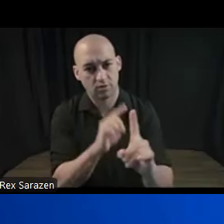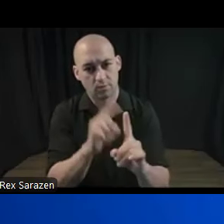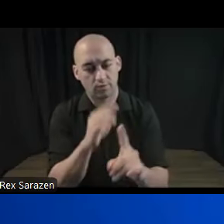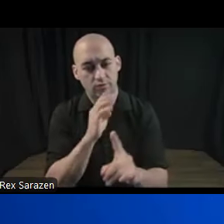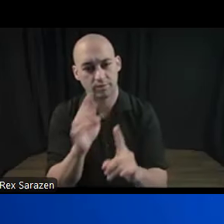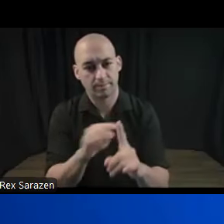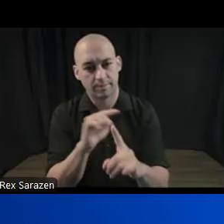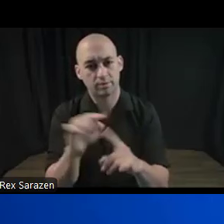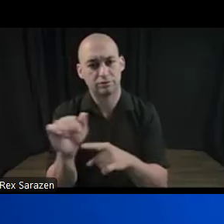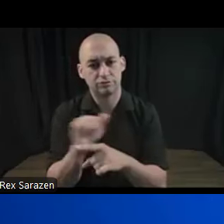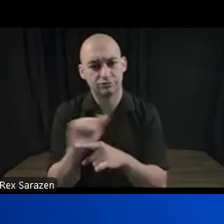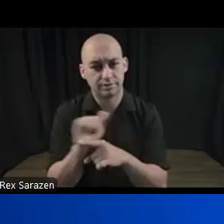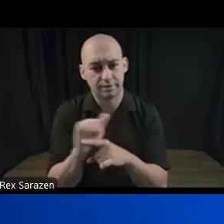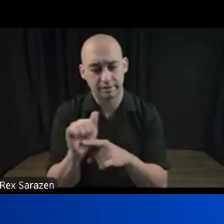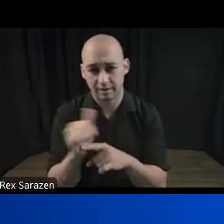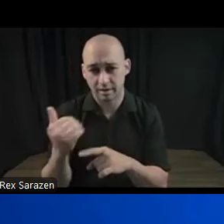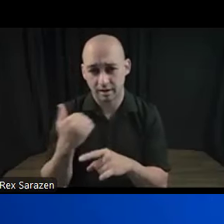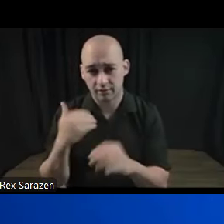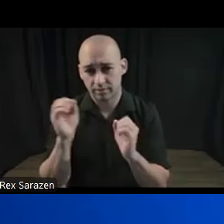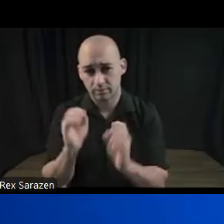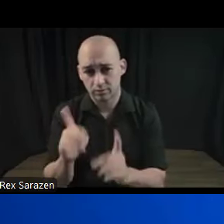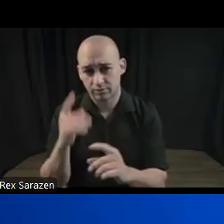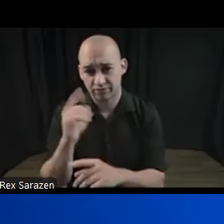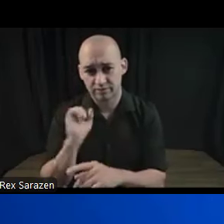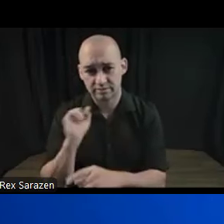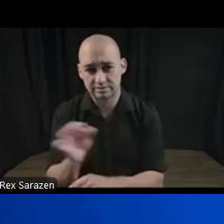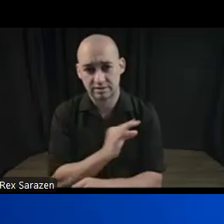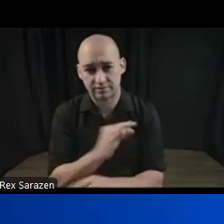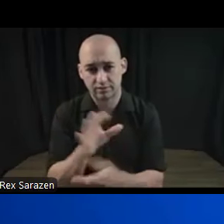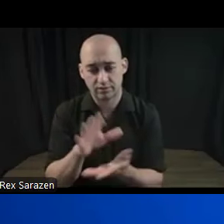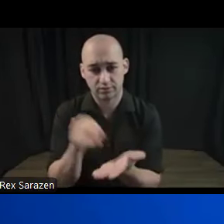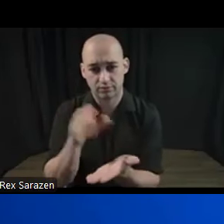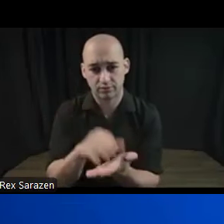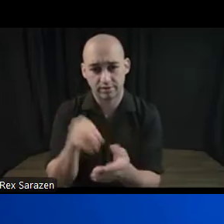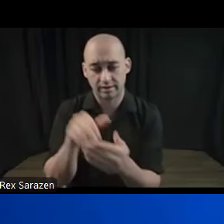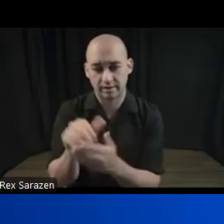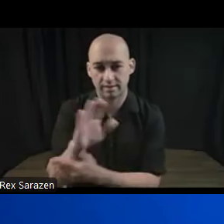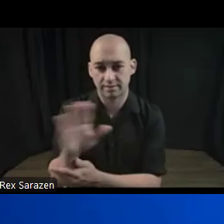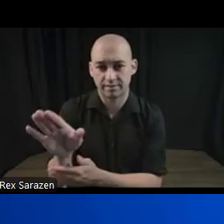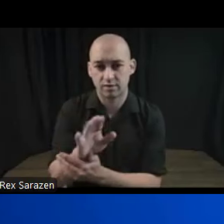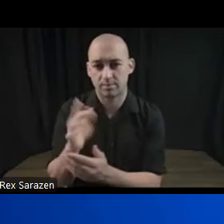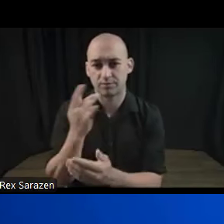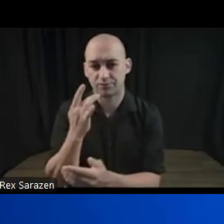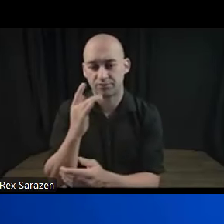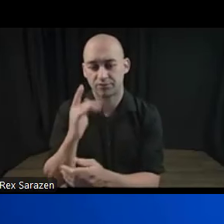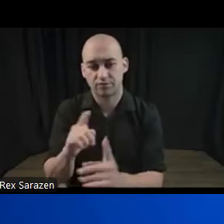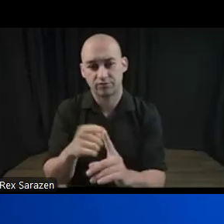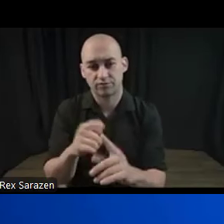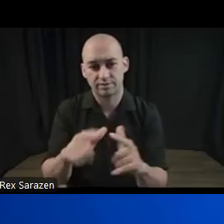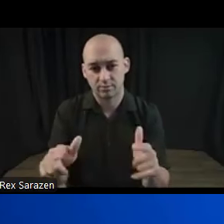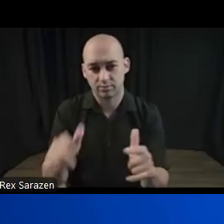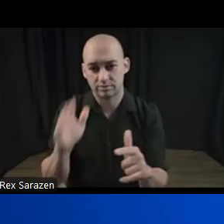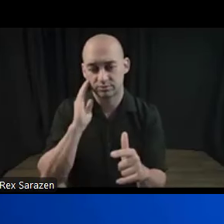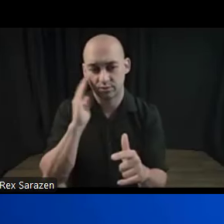training, are there opportunities for staff to learn in their preferred or first language? Because we know